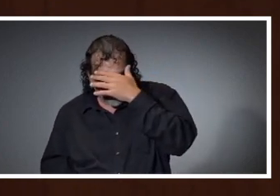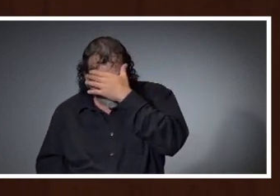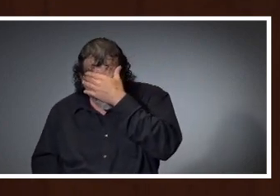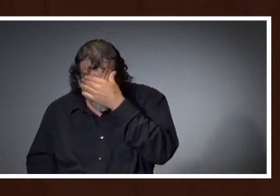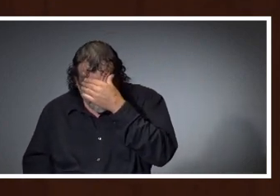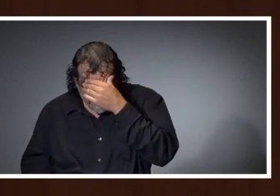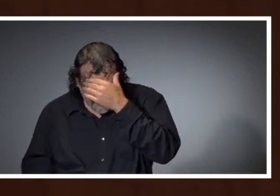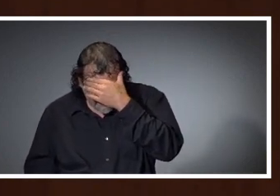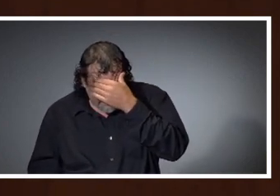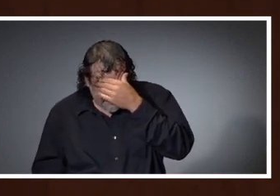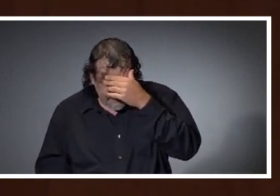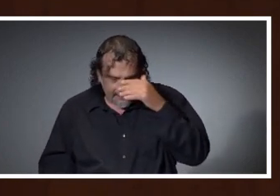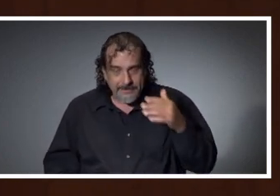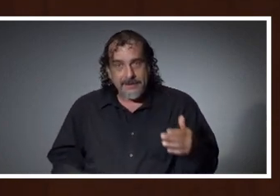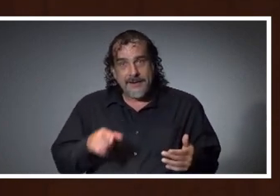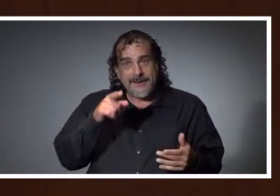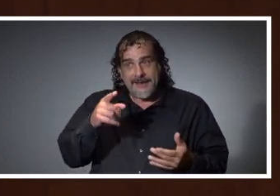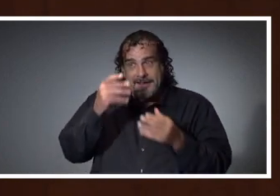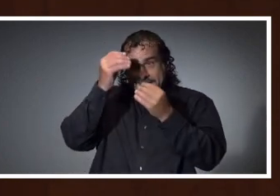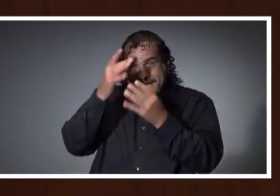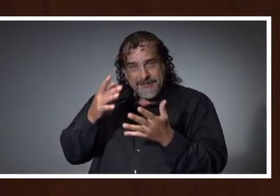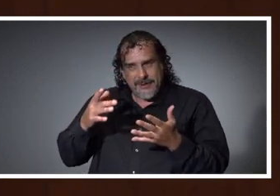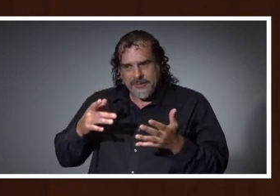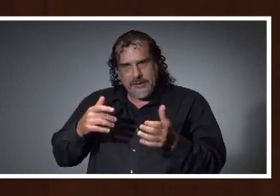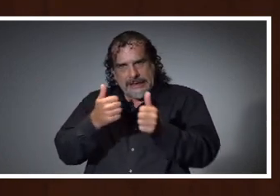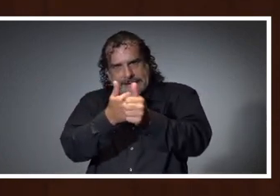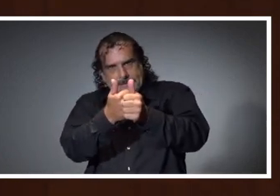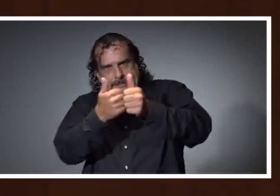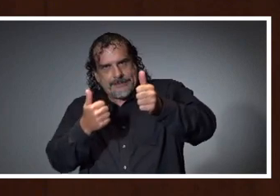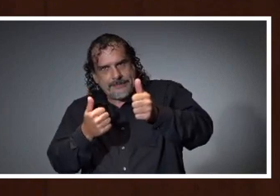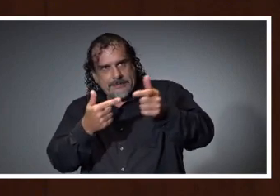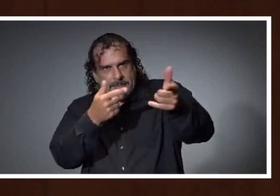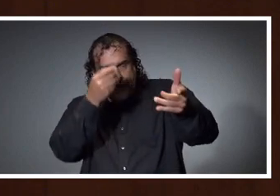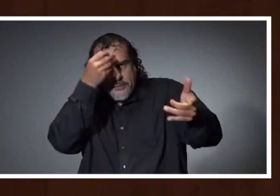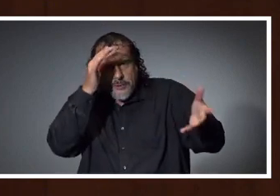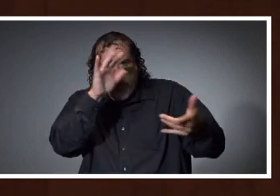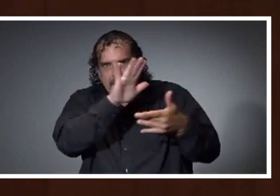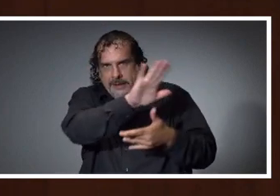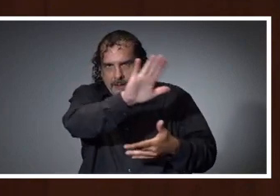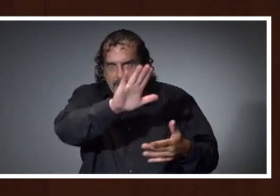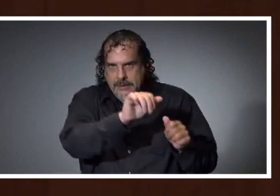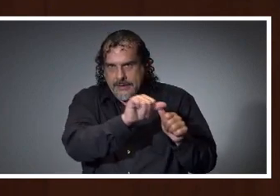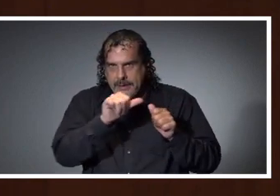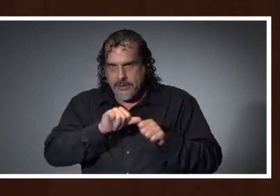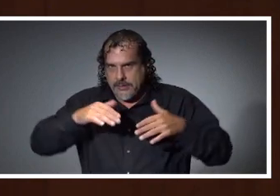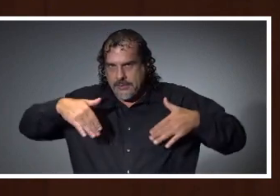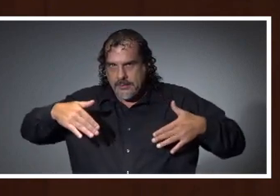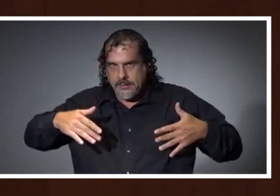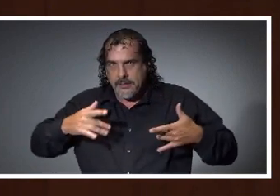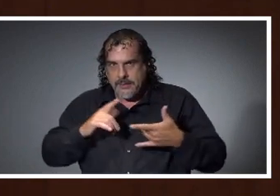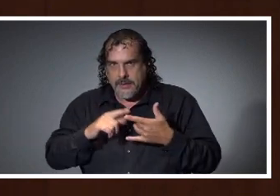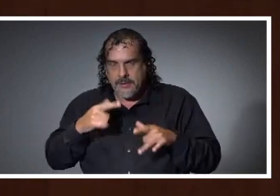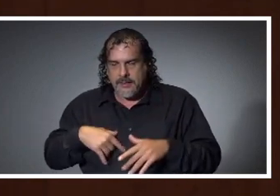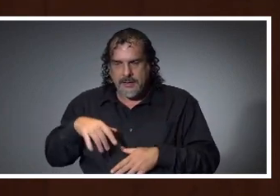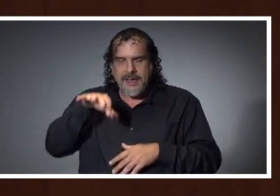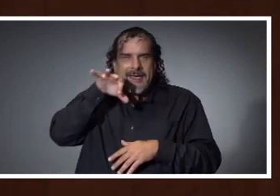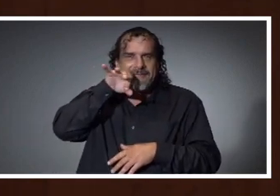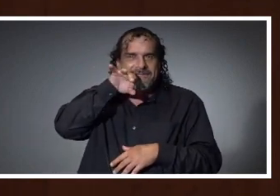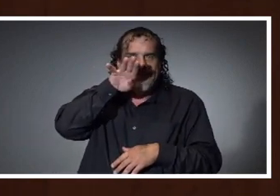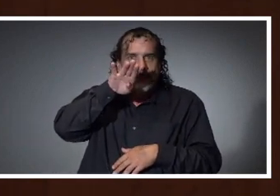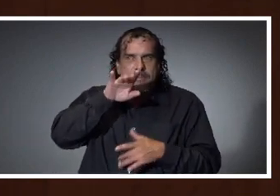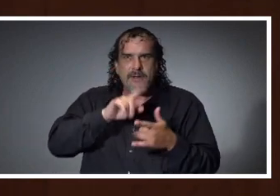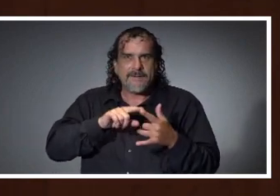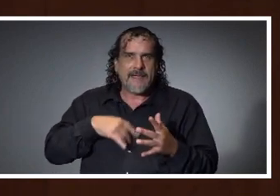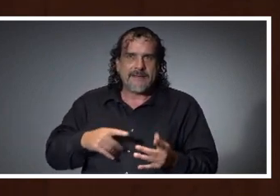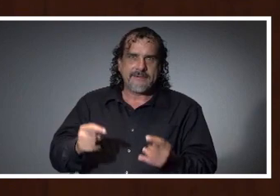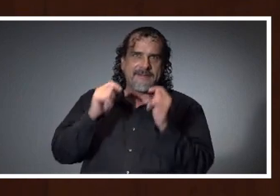This is information that we hadn't received yet. It's not been reported to us yet. And that's going to happen because, you know, the Facebook reporting mechanism is the fastest there